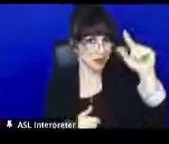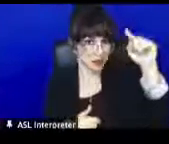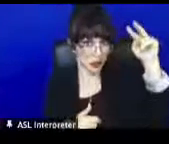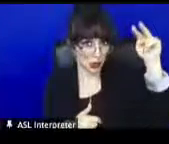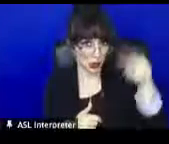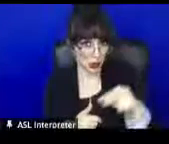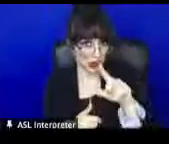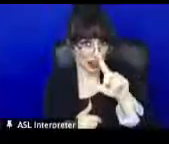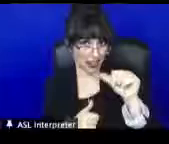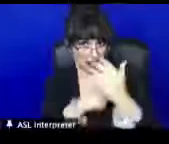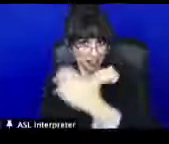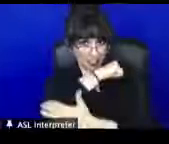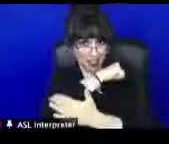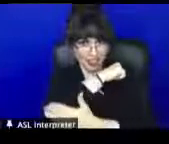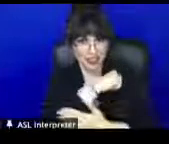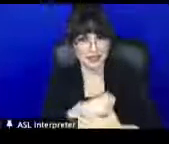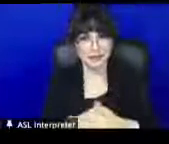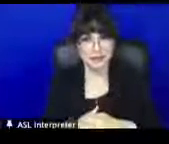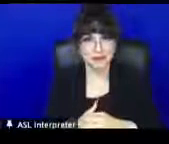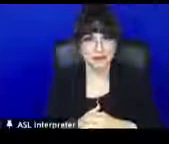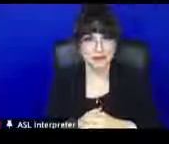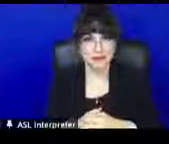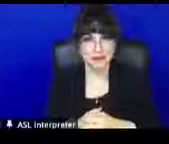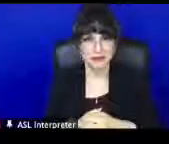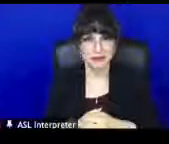Angeles County.